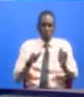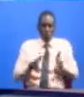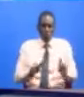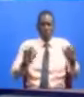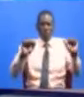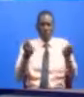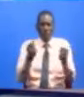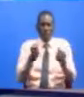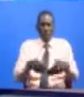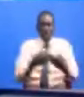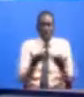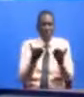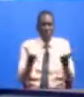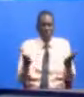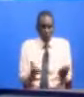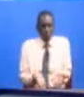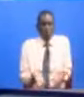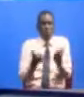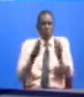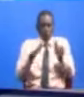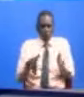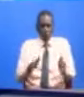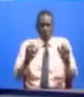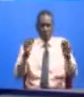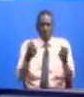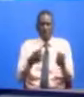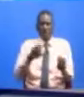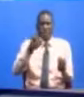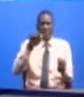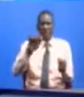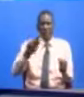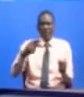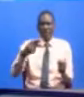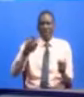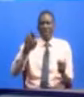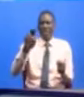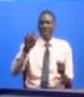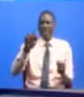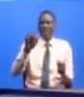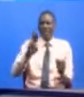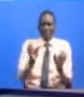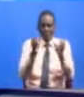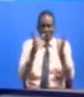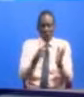with equipment to enhance road safety. His interviews Hilary and Akir with the details.